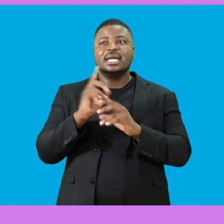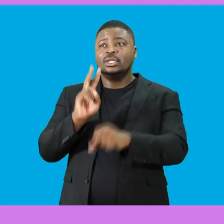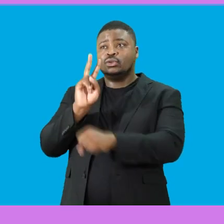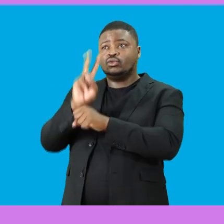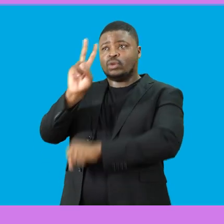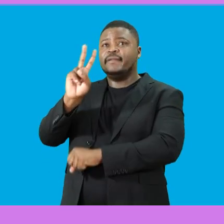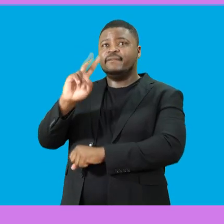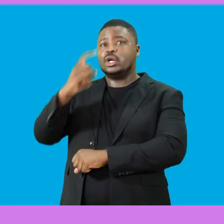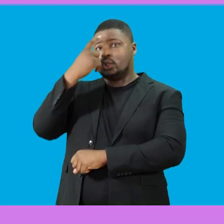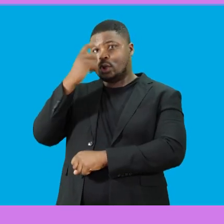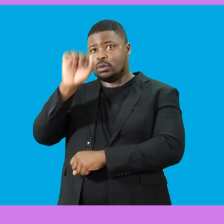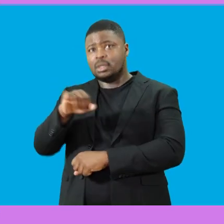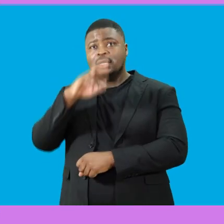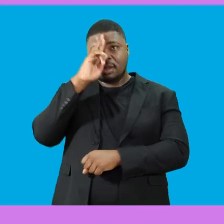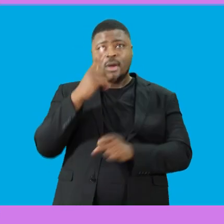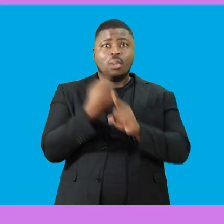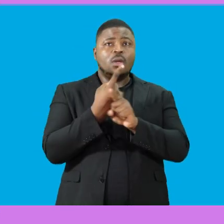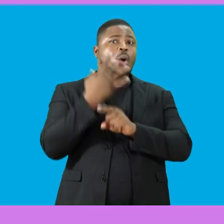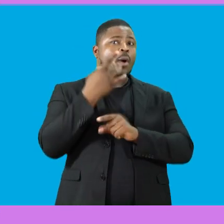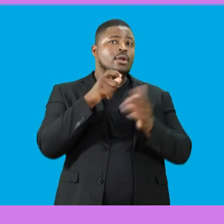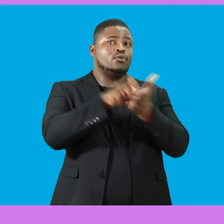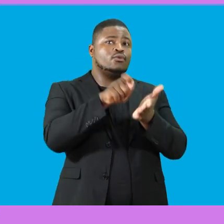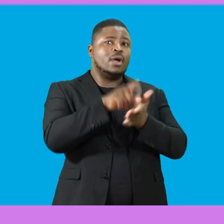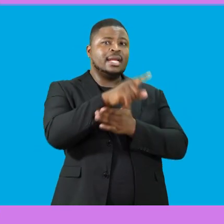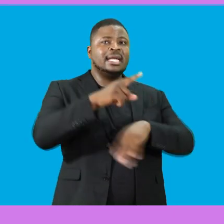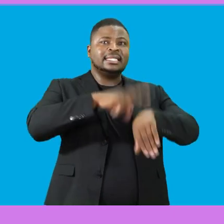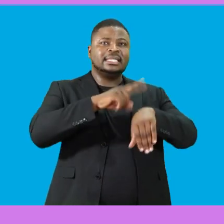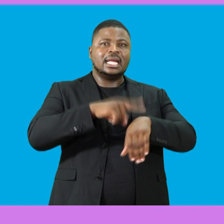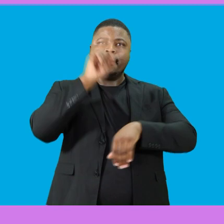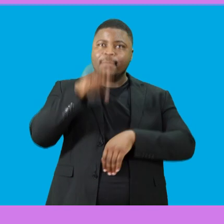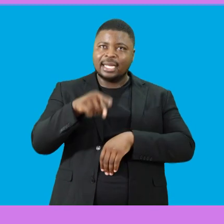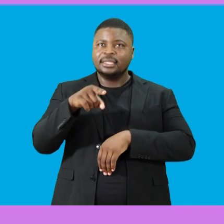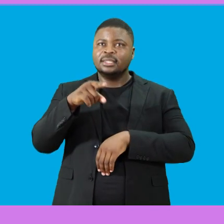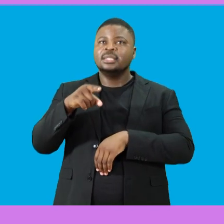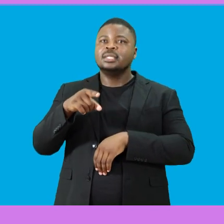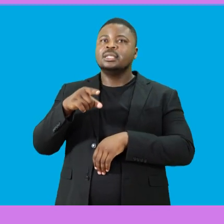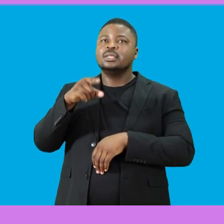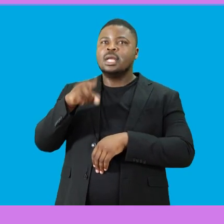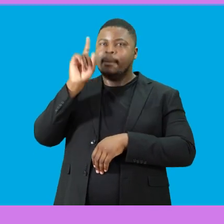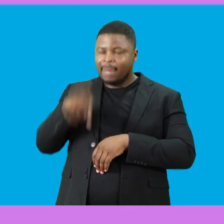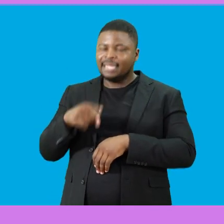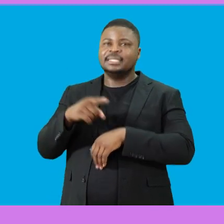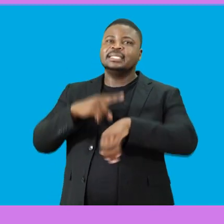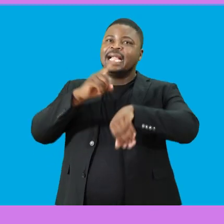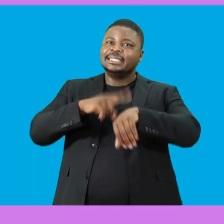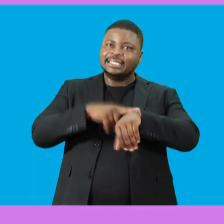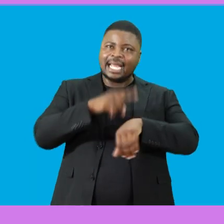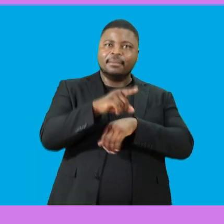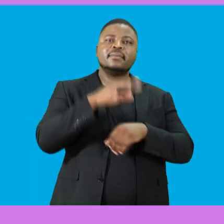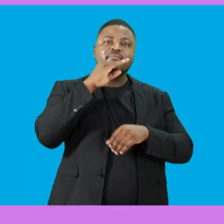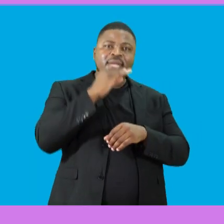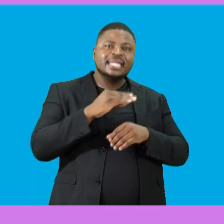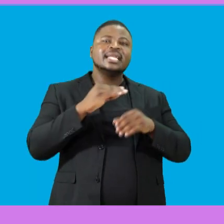time. Remember, whenever we write our time, we have to write it as time, not as a duration. So it means it was